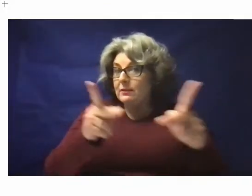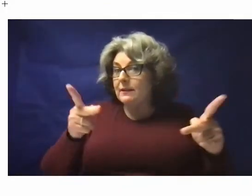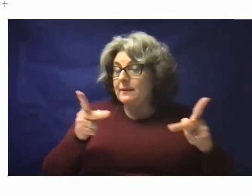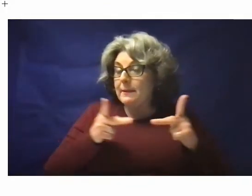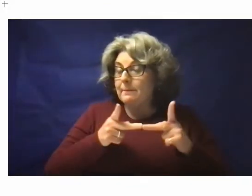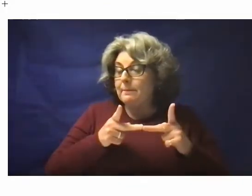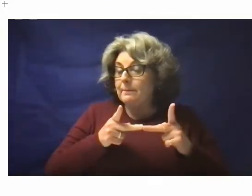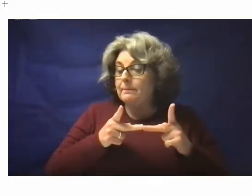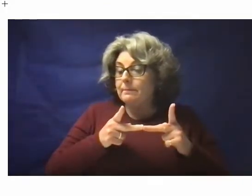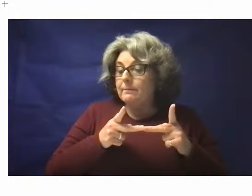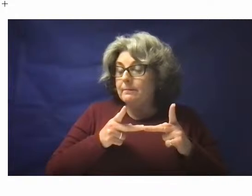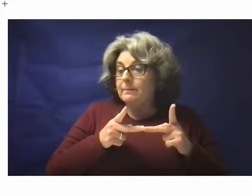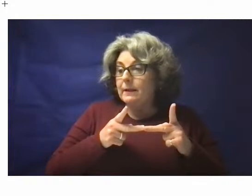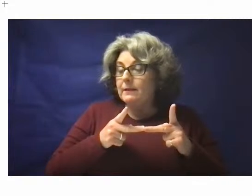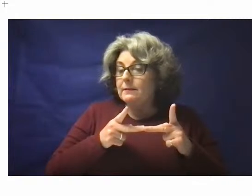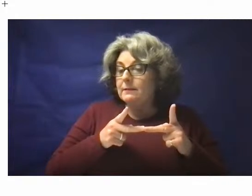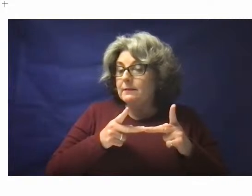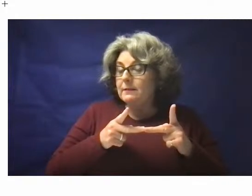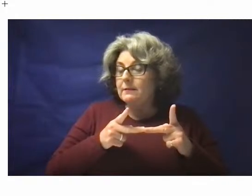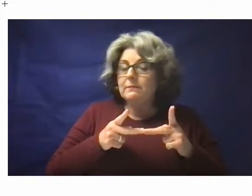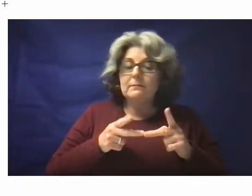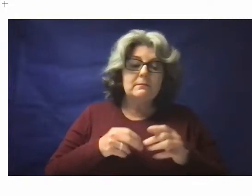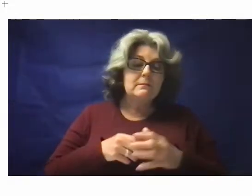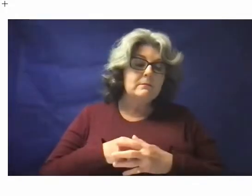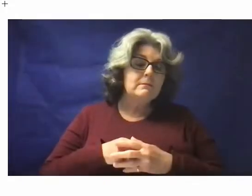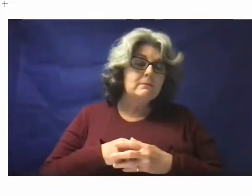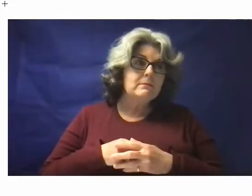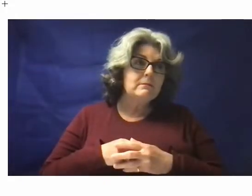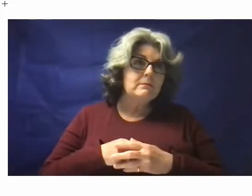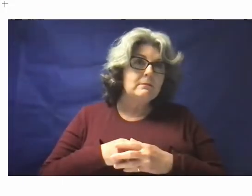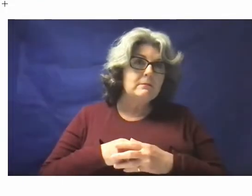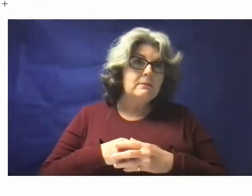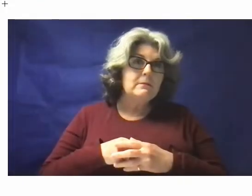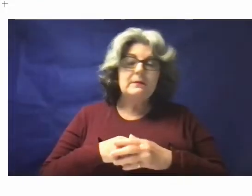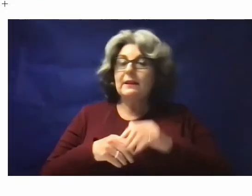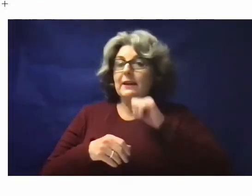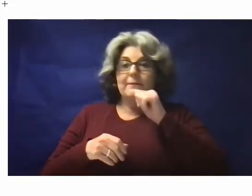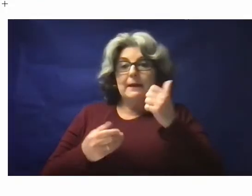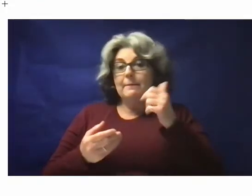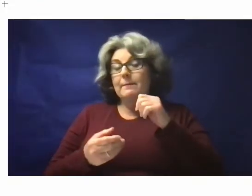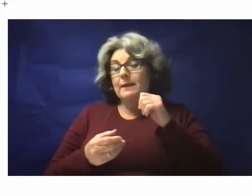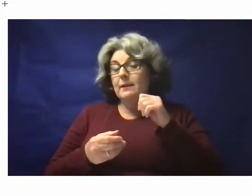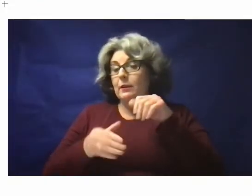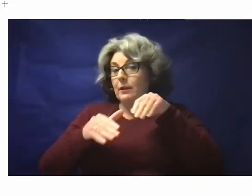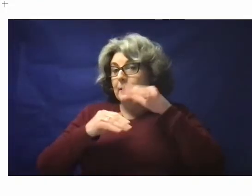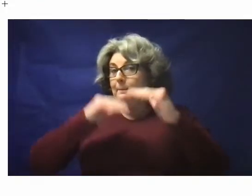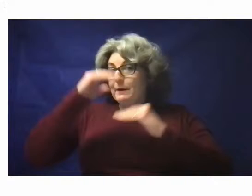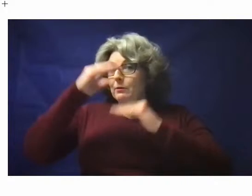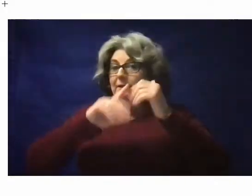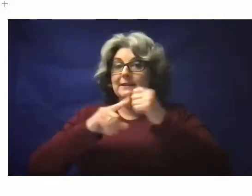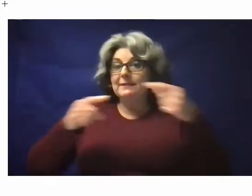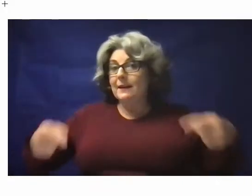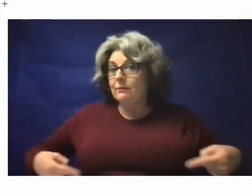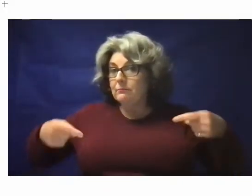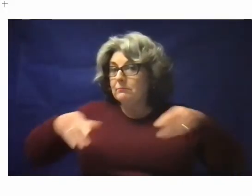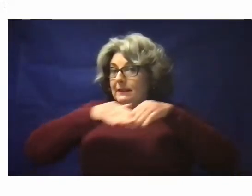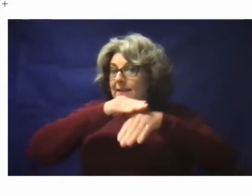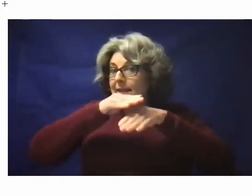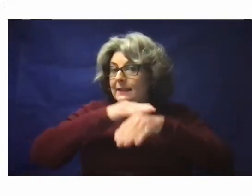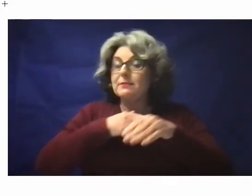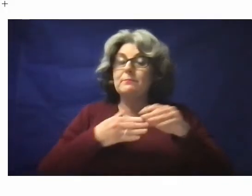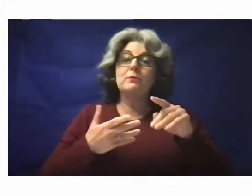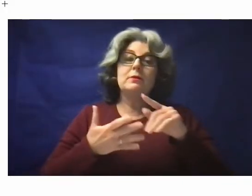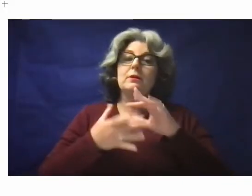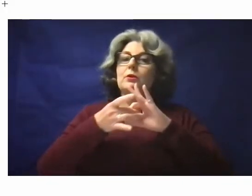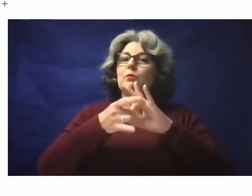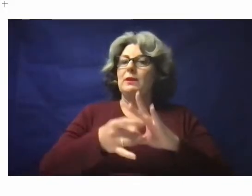no, if the old location is not wheelchair accessible, and anything that has to do with